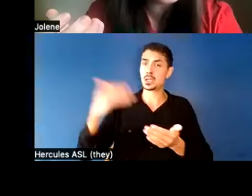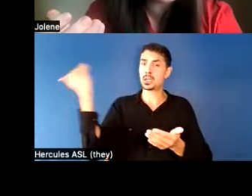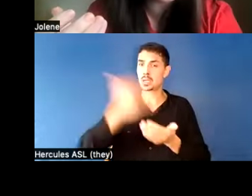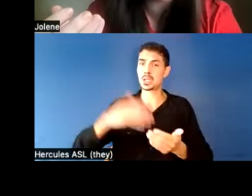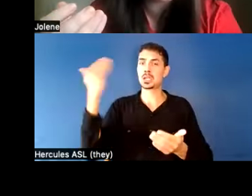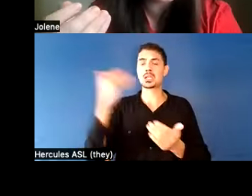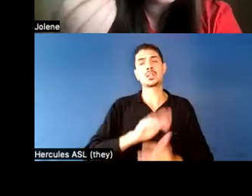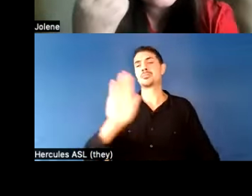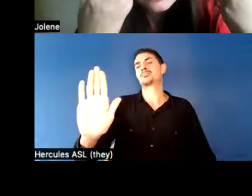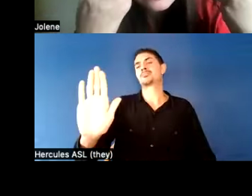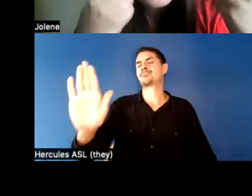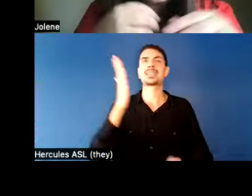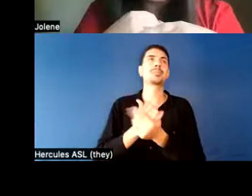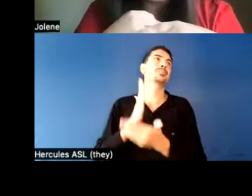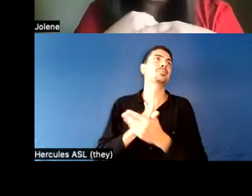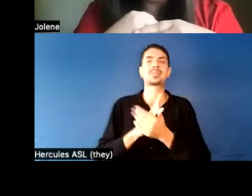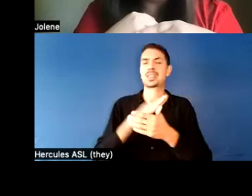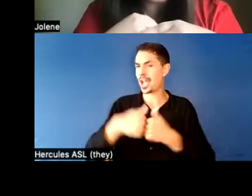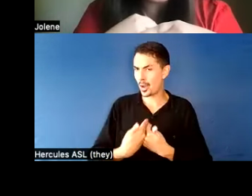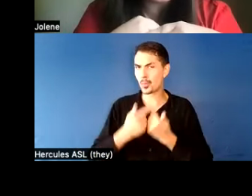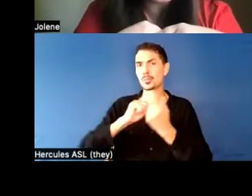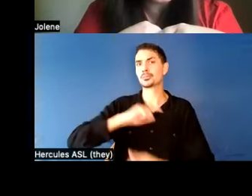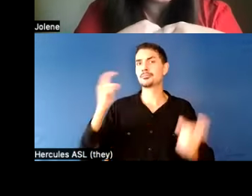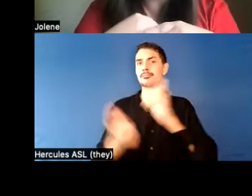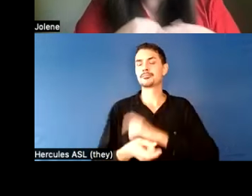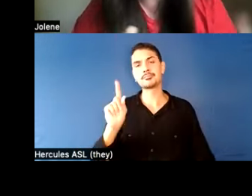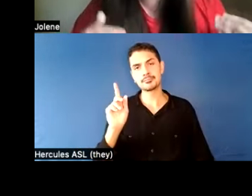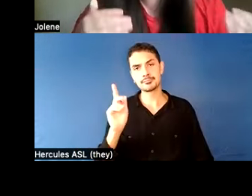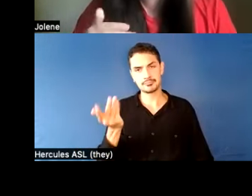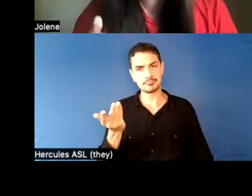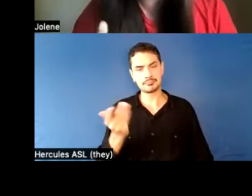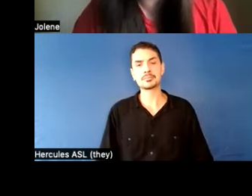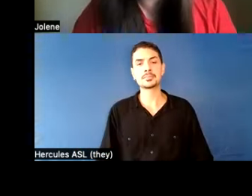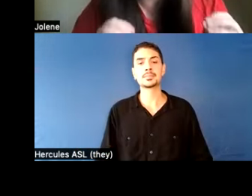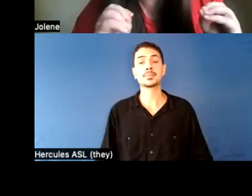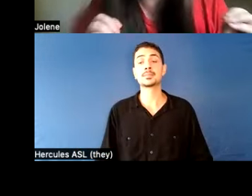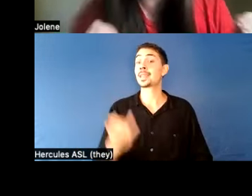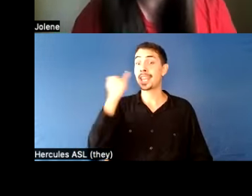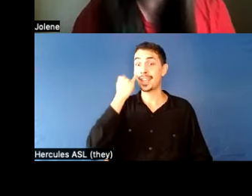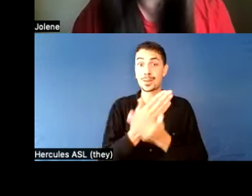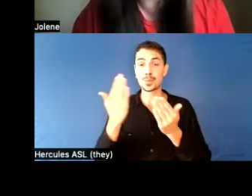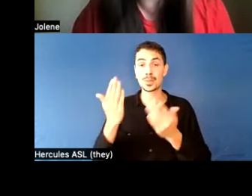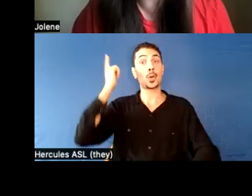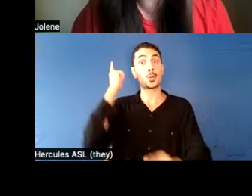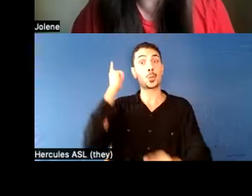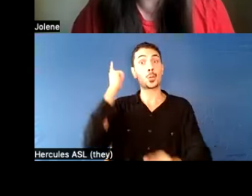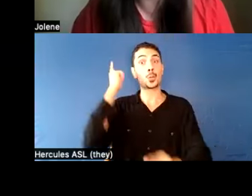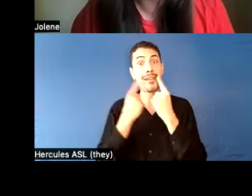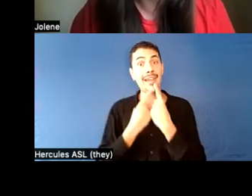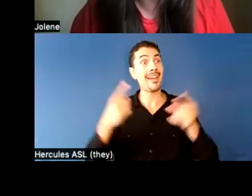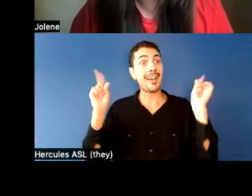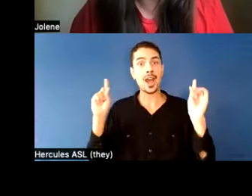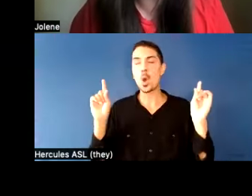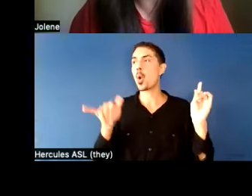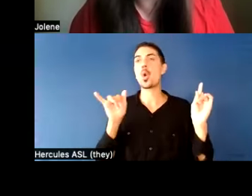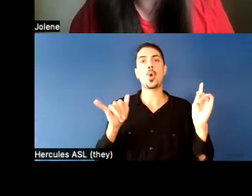talk about it to create change? And also when something goes right, how do you celebrate that success?